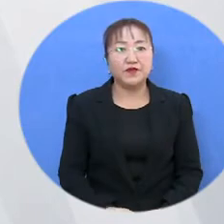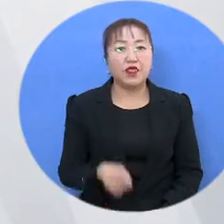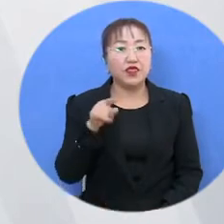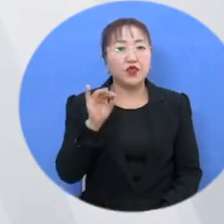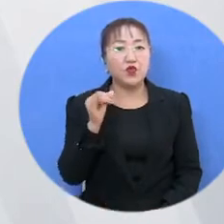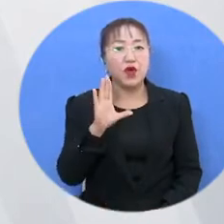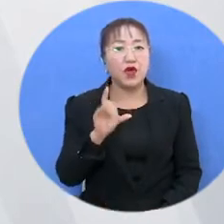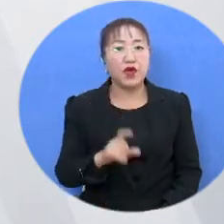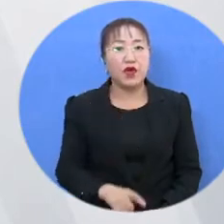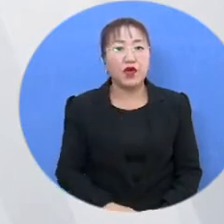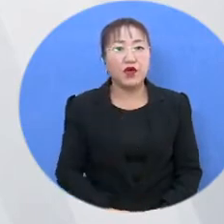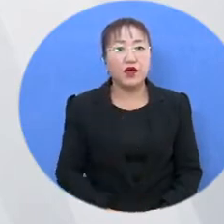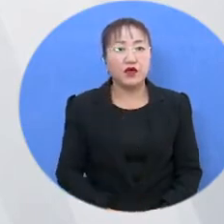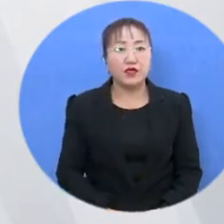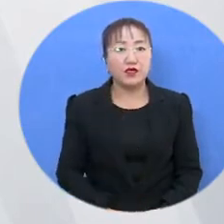it?